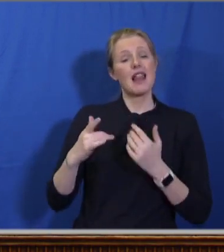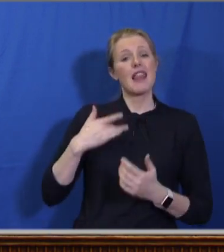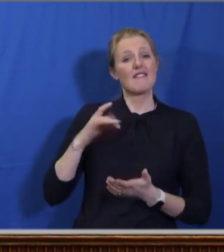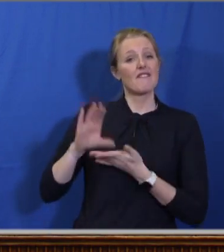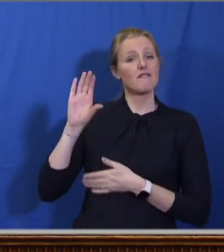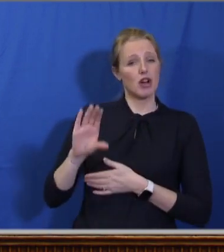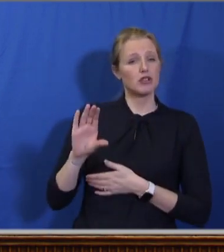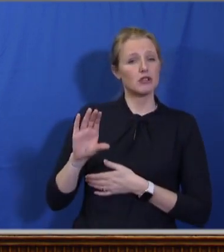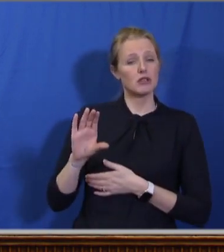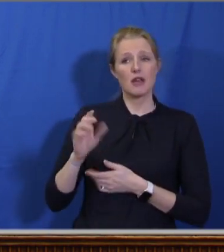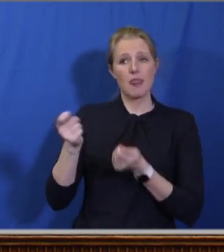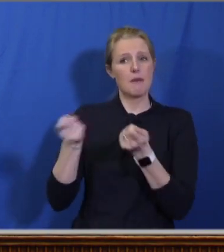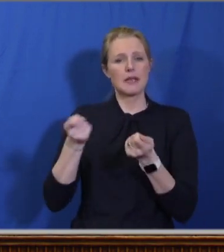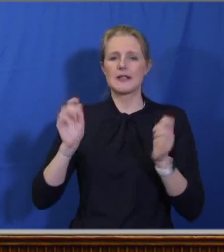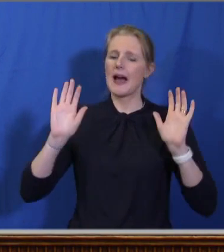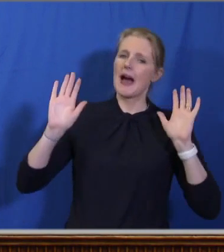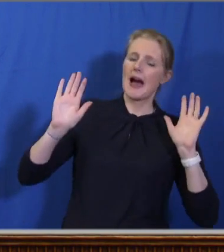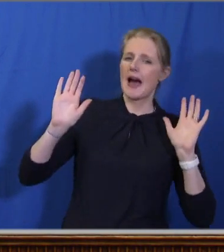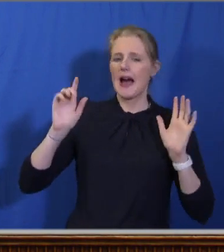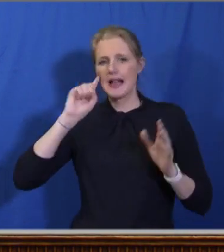the Minister couldn't commit